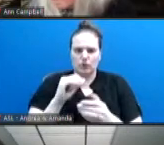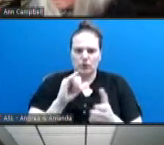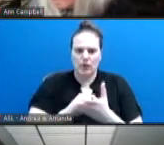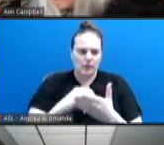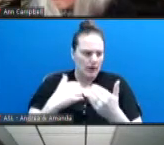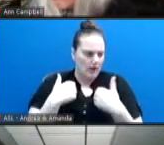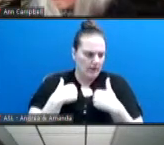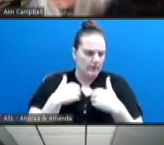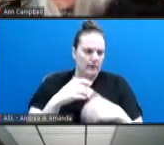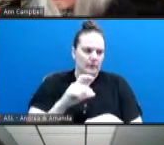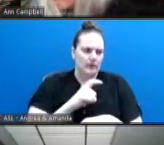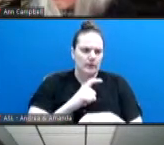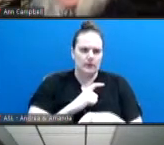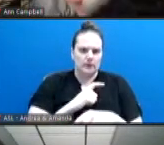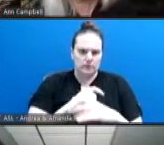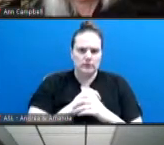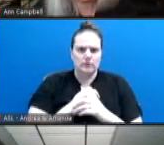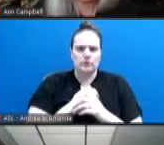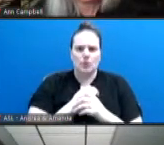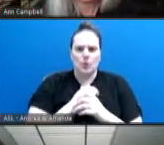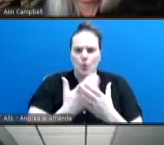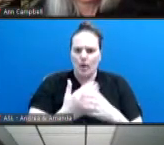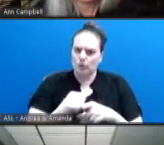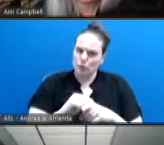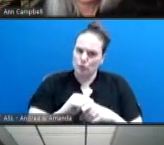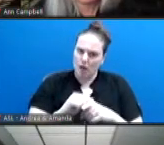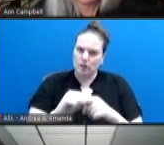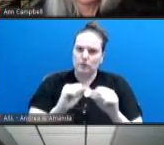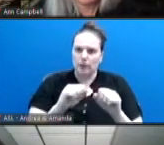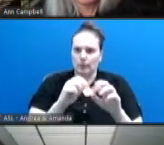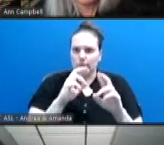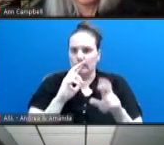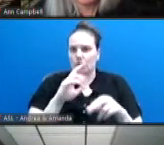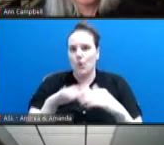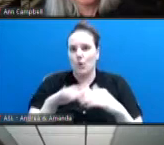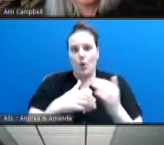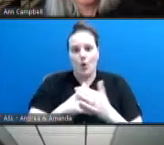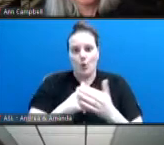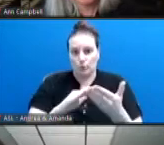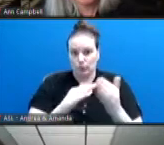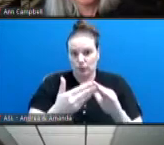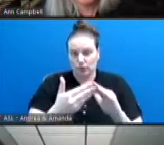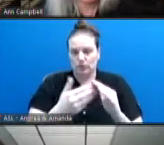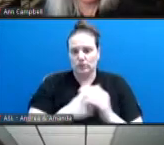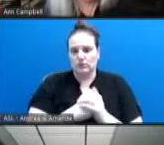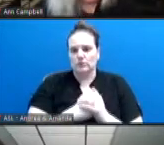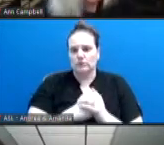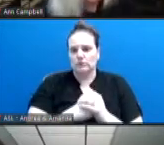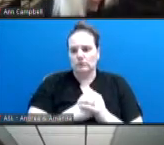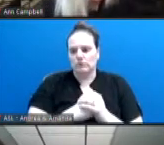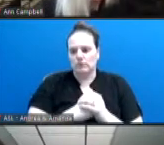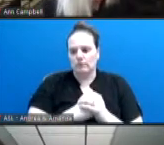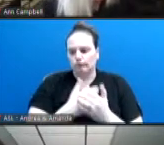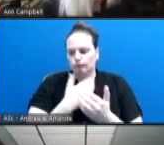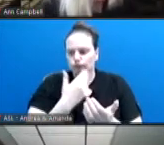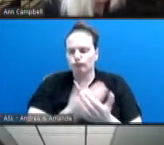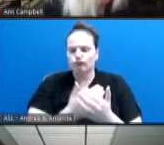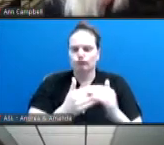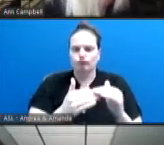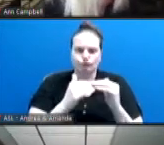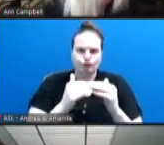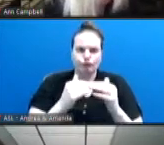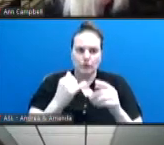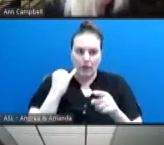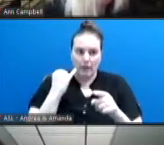police that are well-trained and able to respond to all of our communities well and equitably. So if you